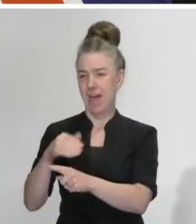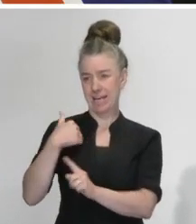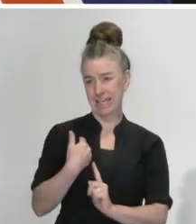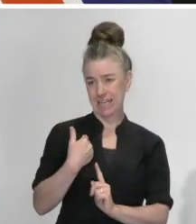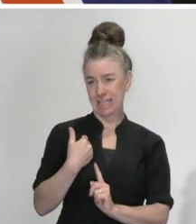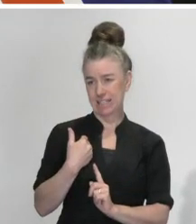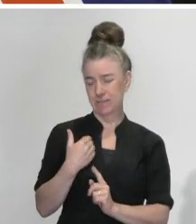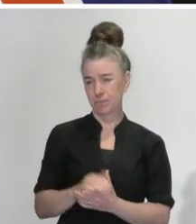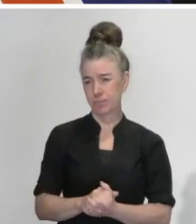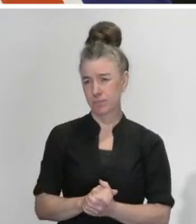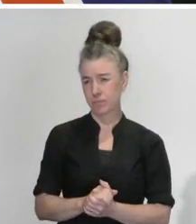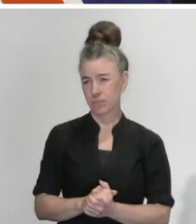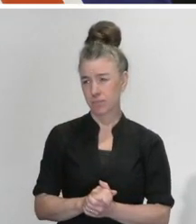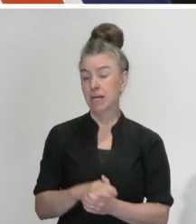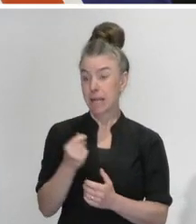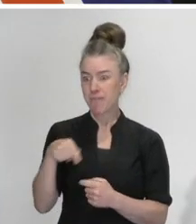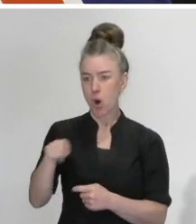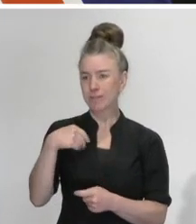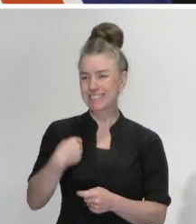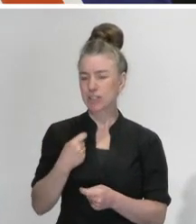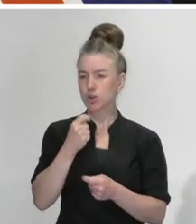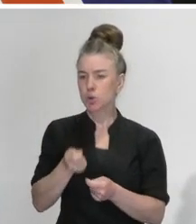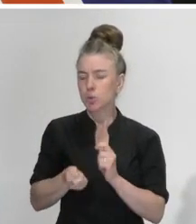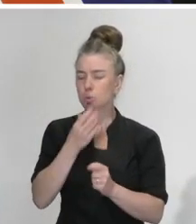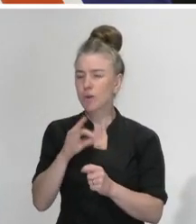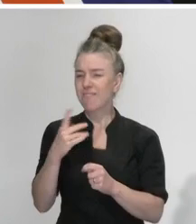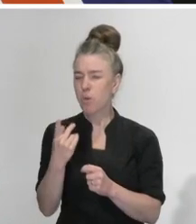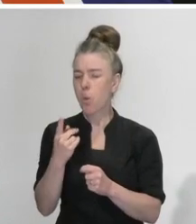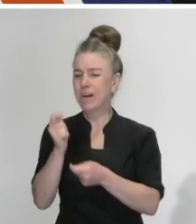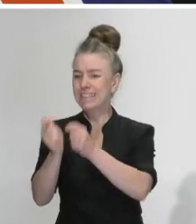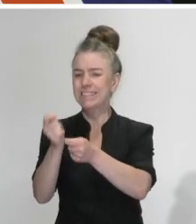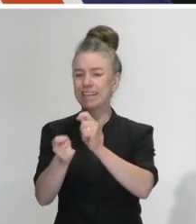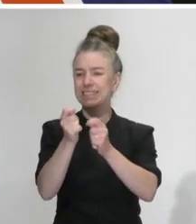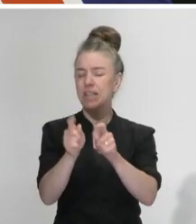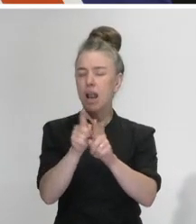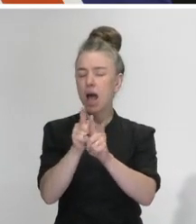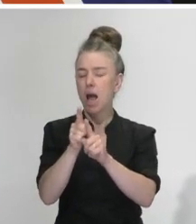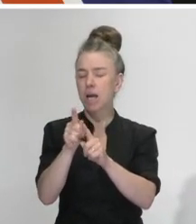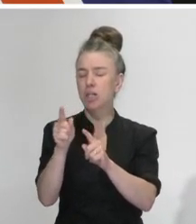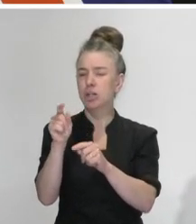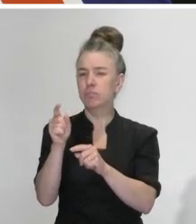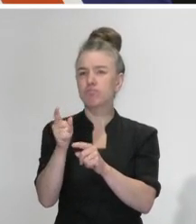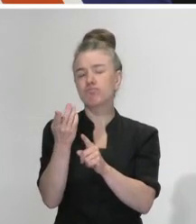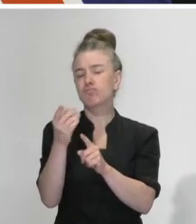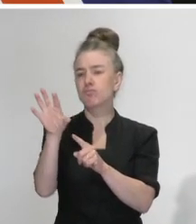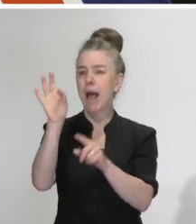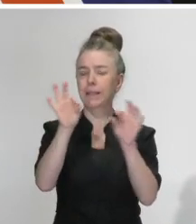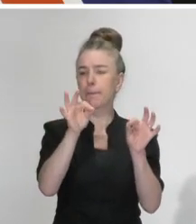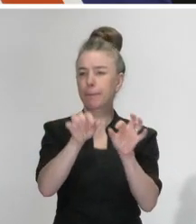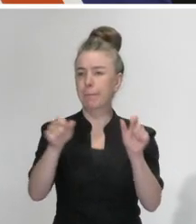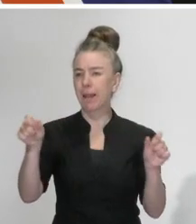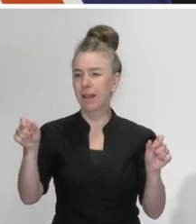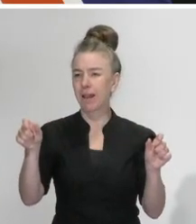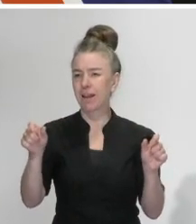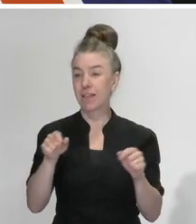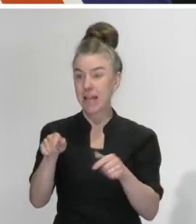to use some of it for surveillance as well to help us inform decisions around movement between the different alert levels. So I would say